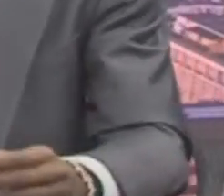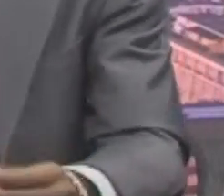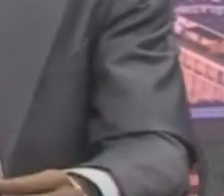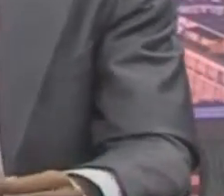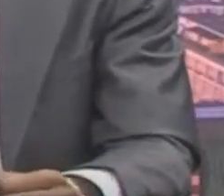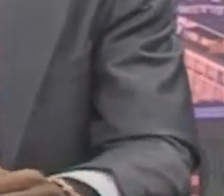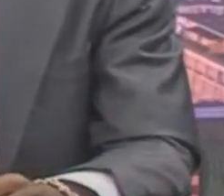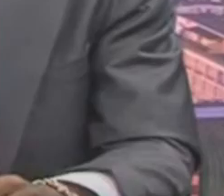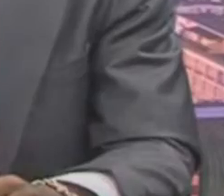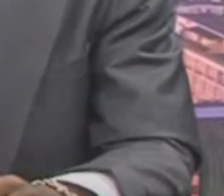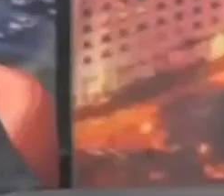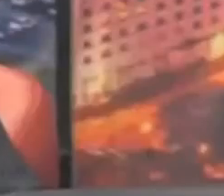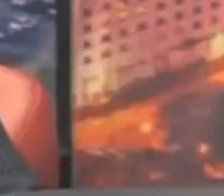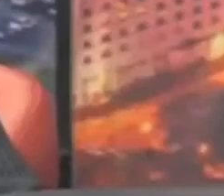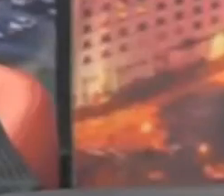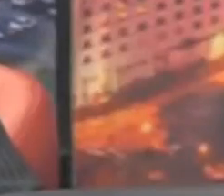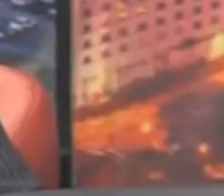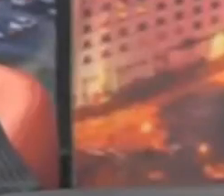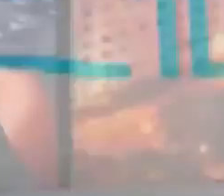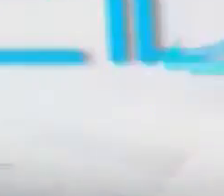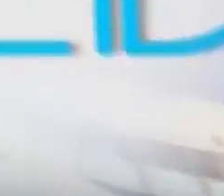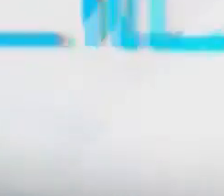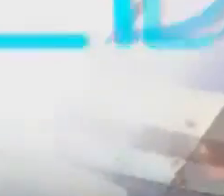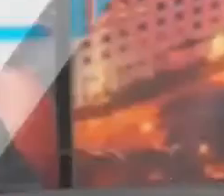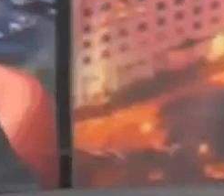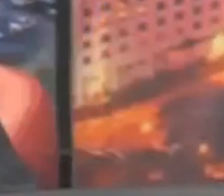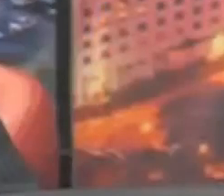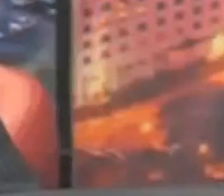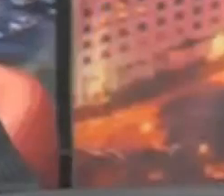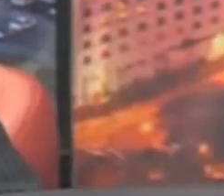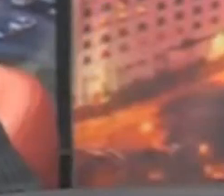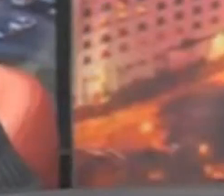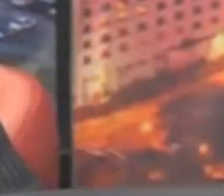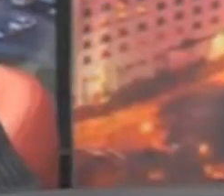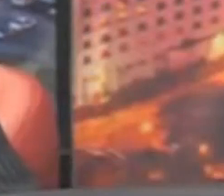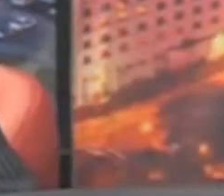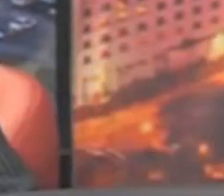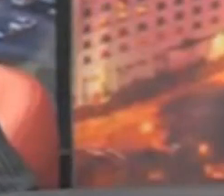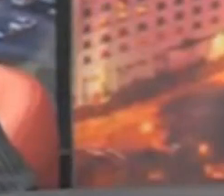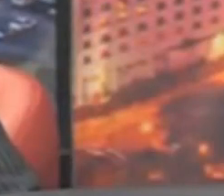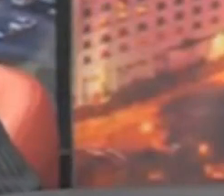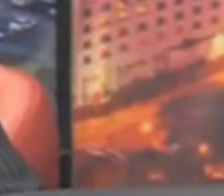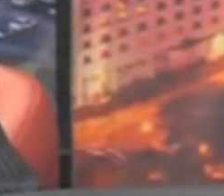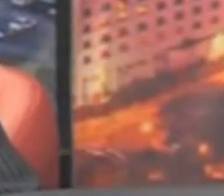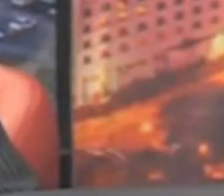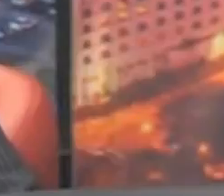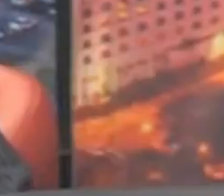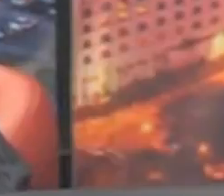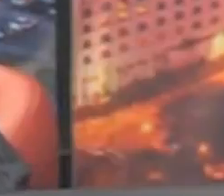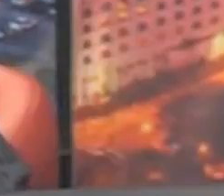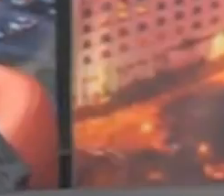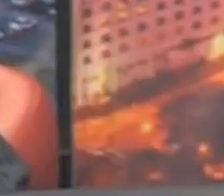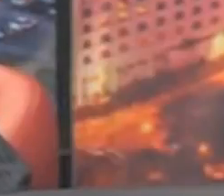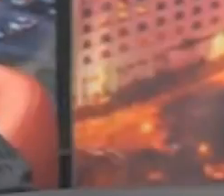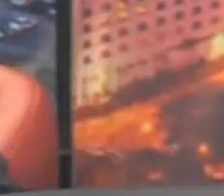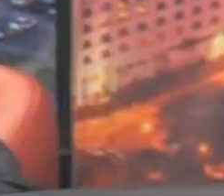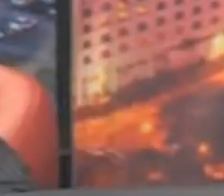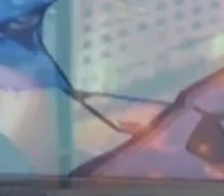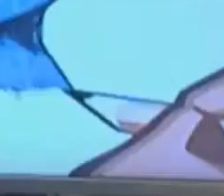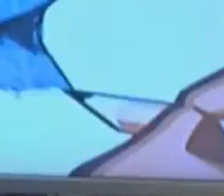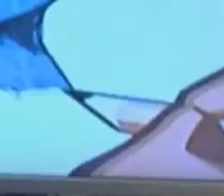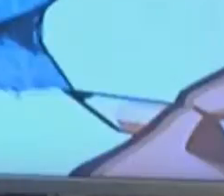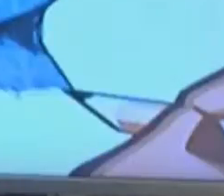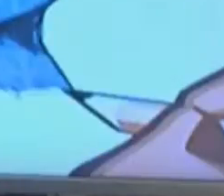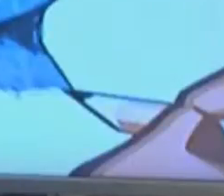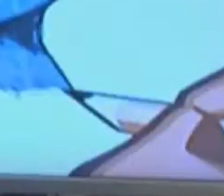Maybe that's why I need to say tikuwa man. Make the young people understand. Doing it at the right time and the consequences of also of doing it